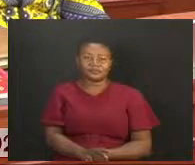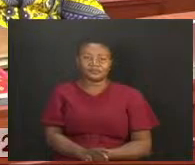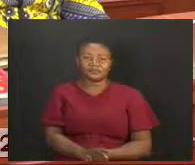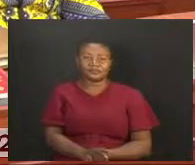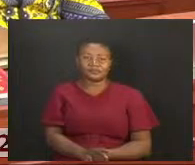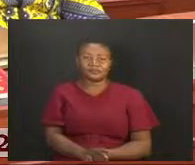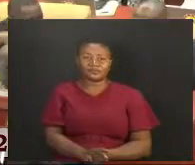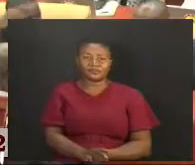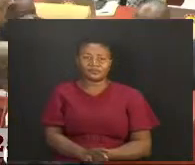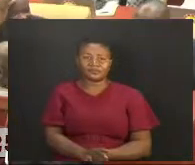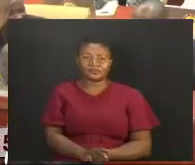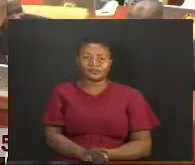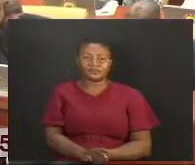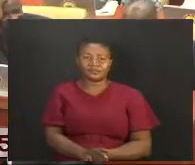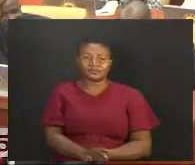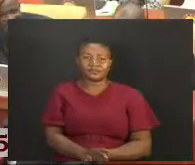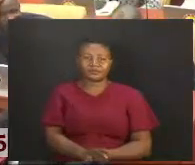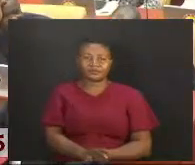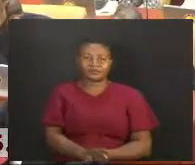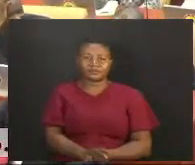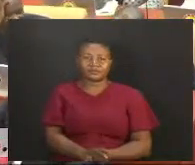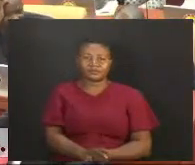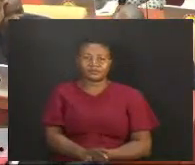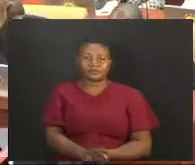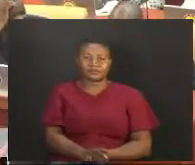Mr. Speaker,